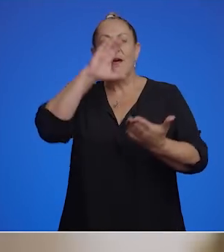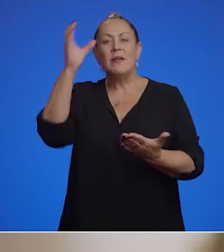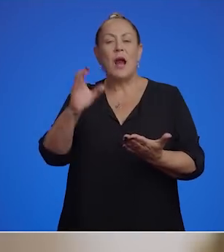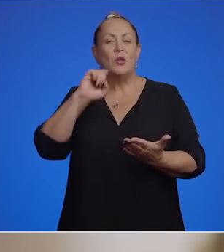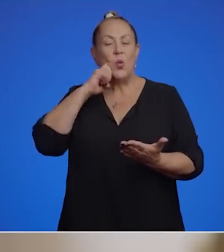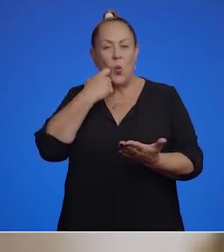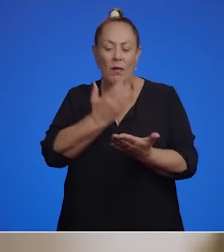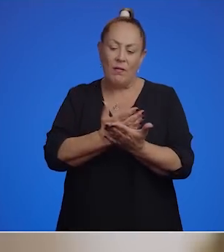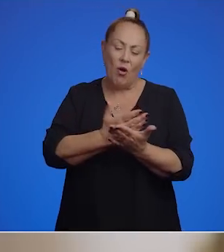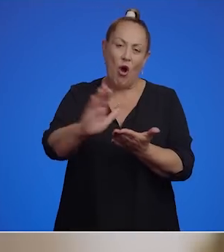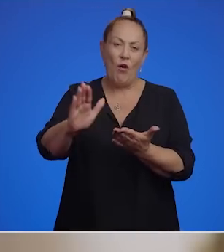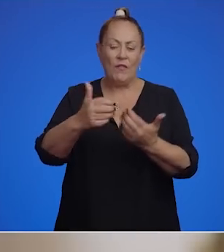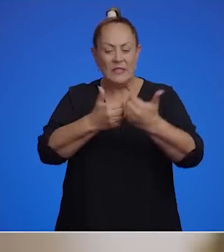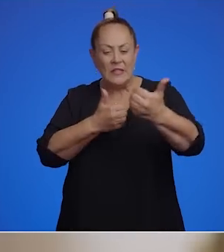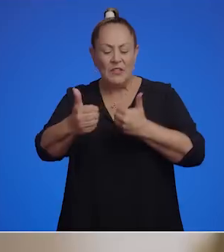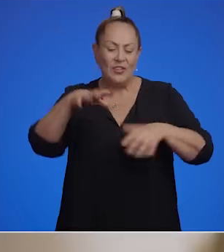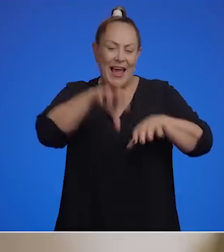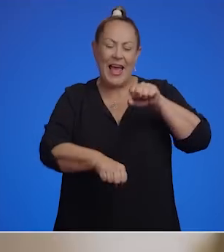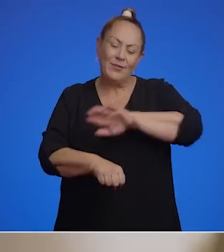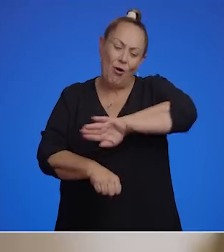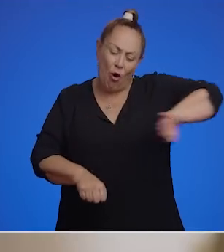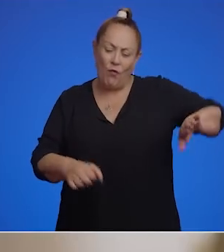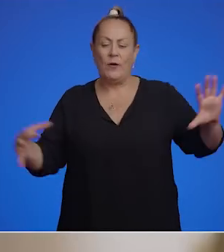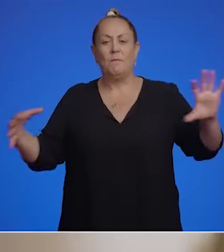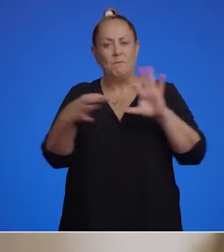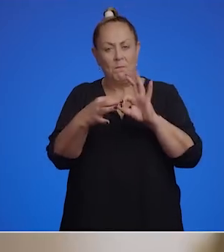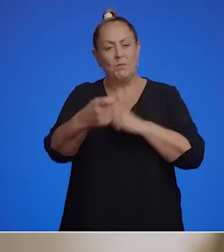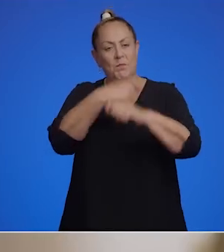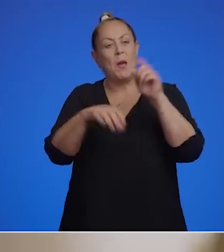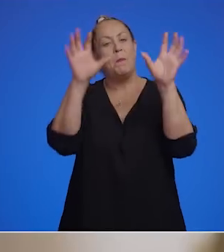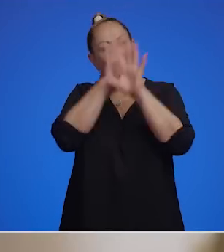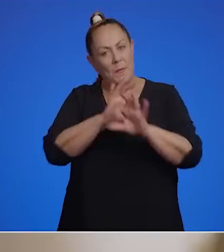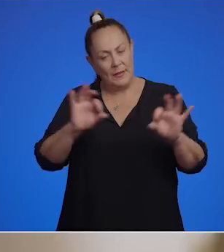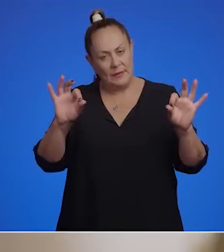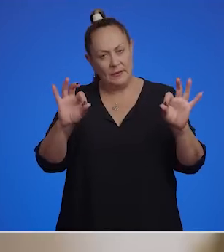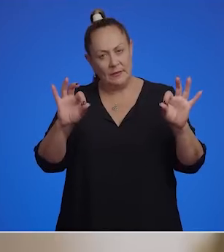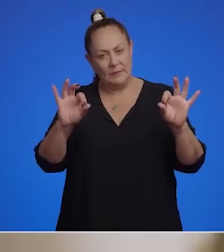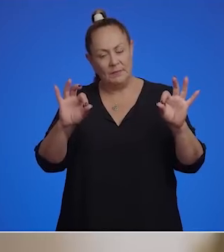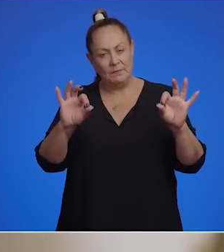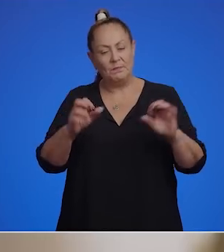aside division and hate and seek peace.